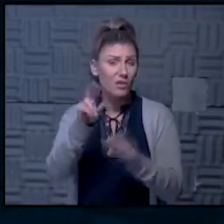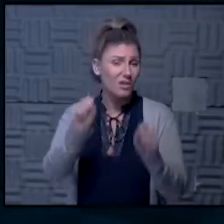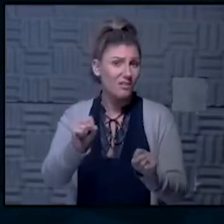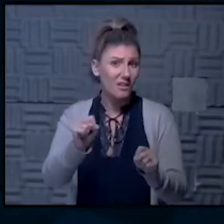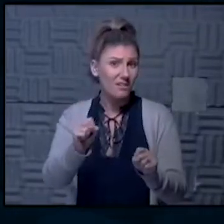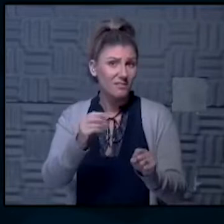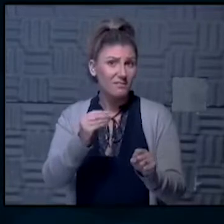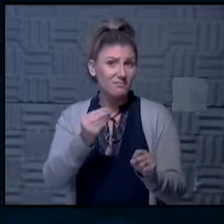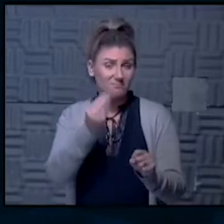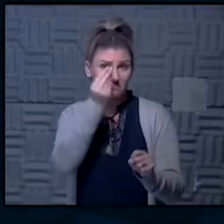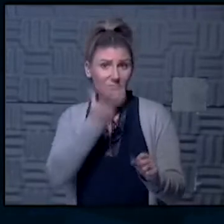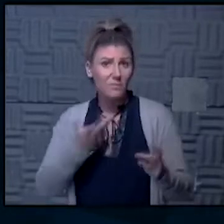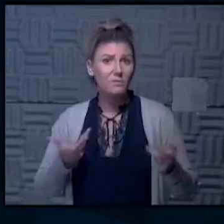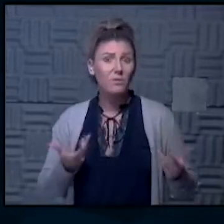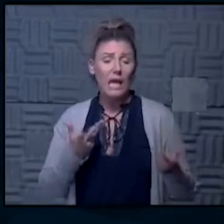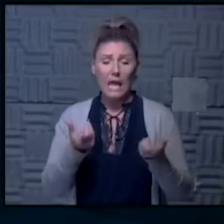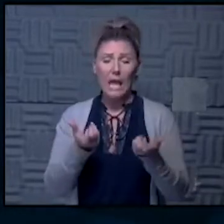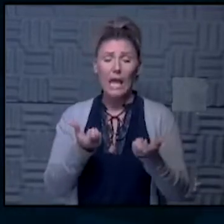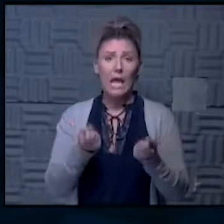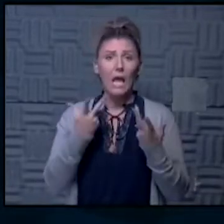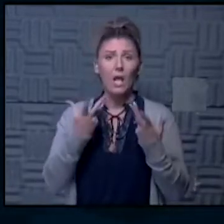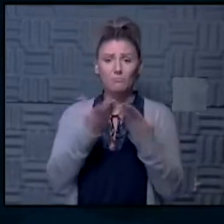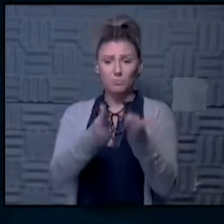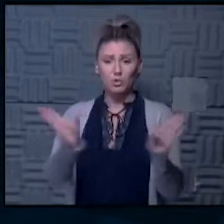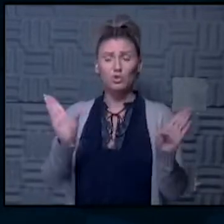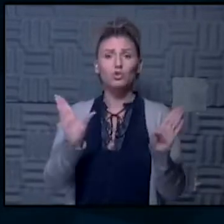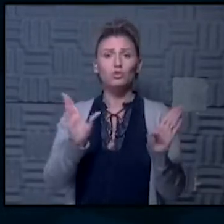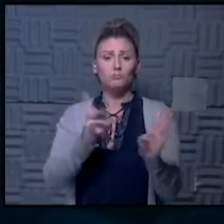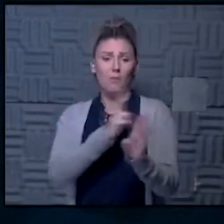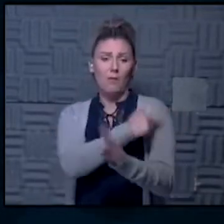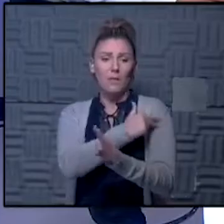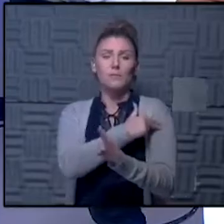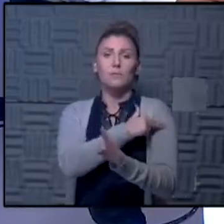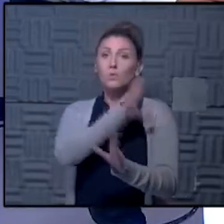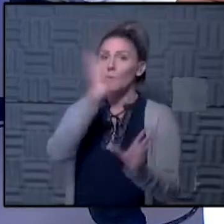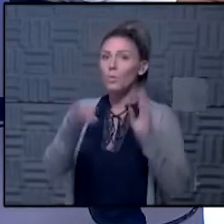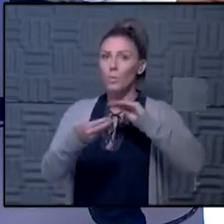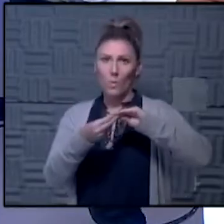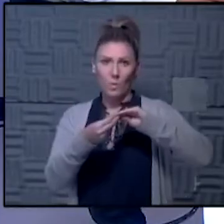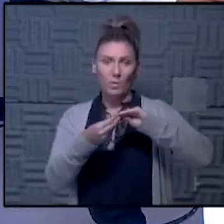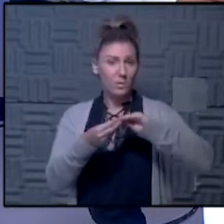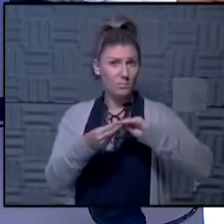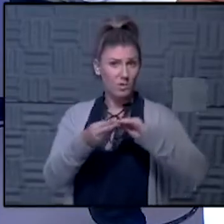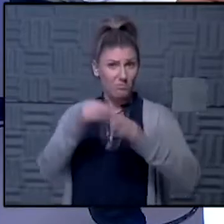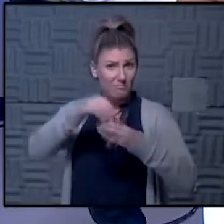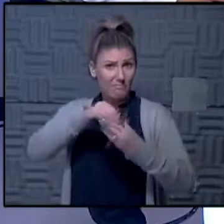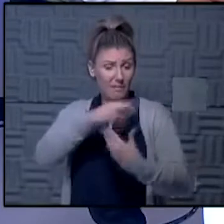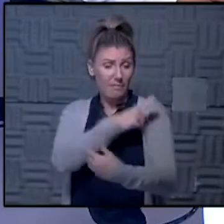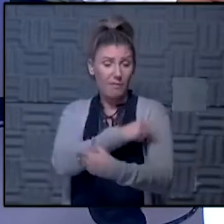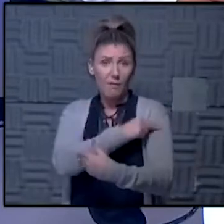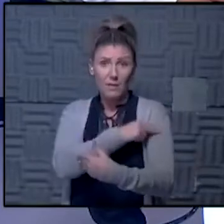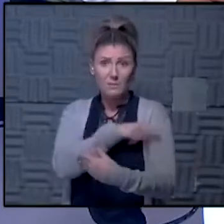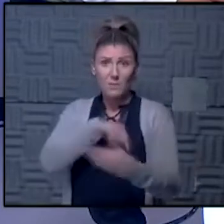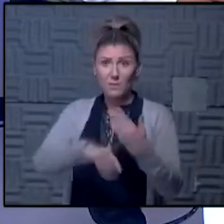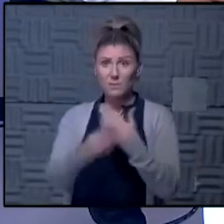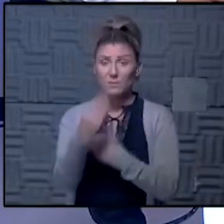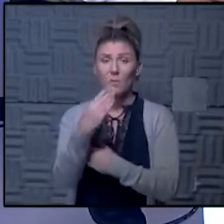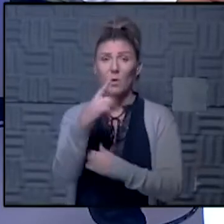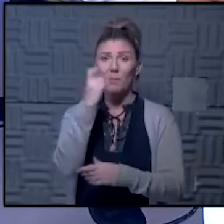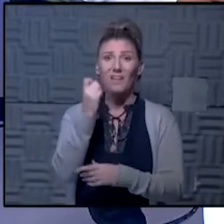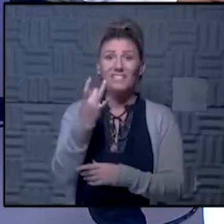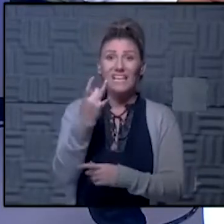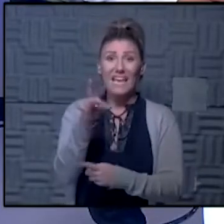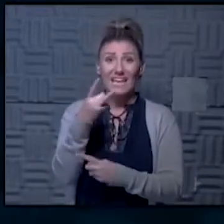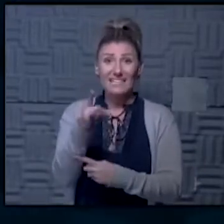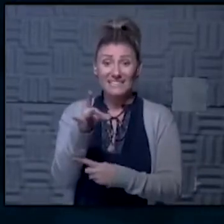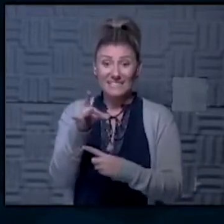how many general hospitalized patients, total hospitalized patients are at the hospital in Hays this morning, because 18 there